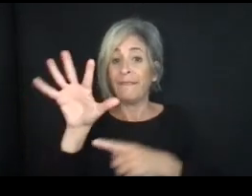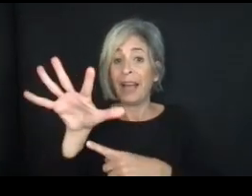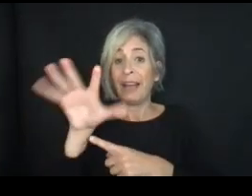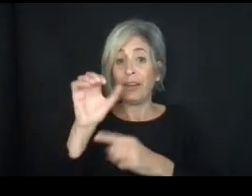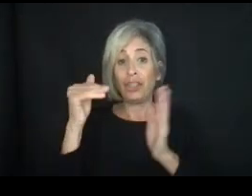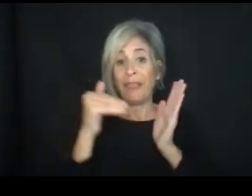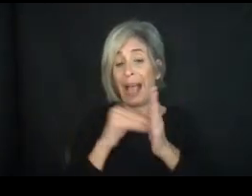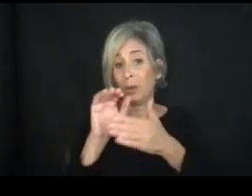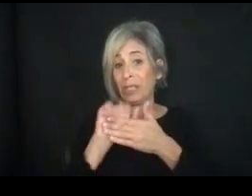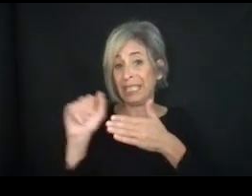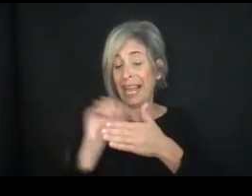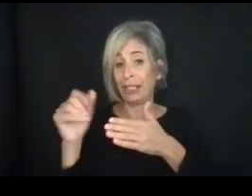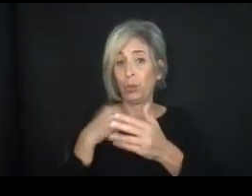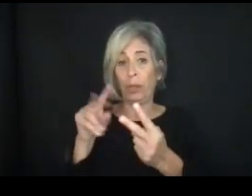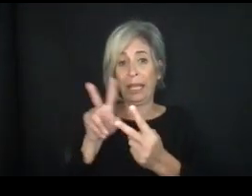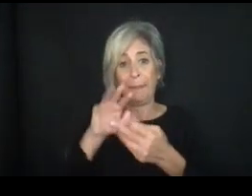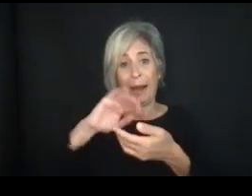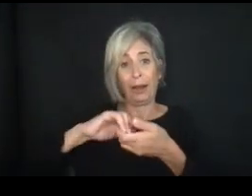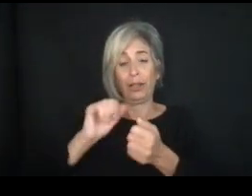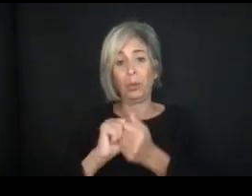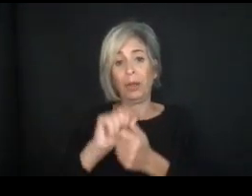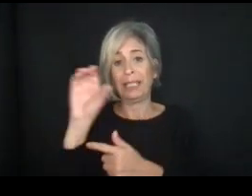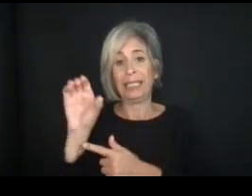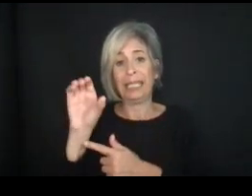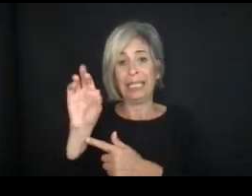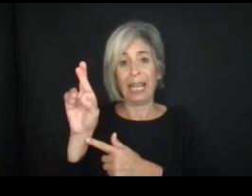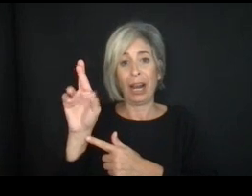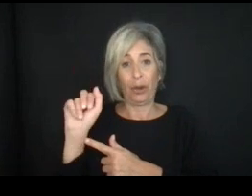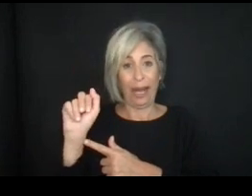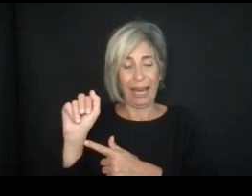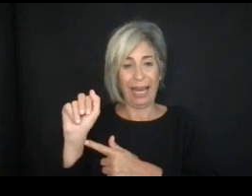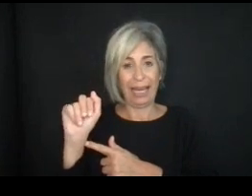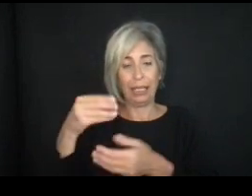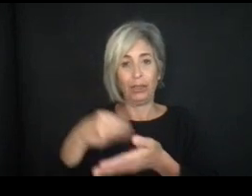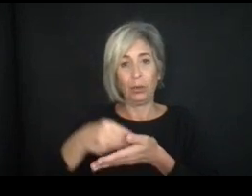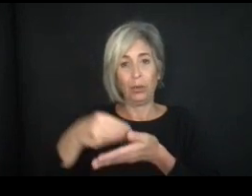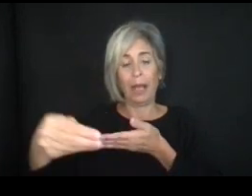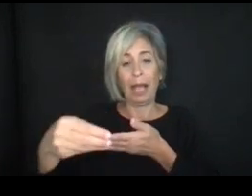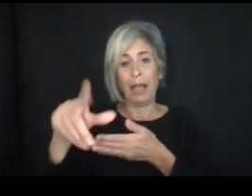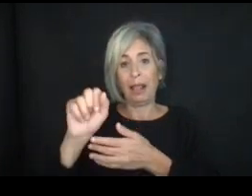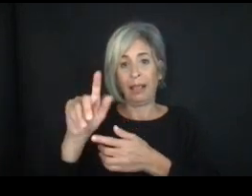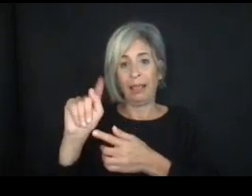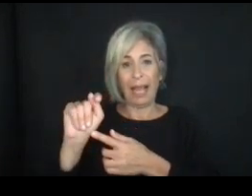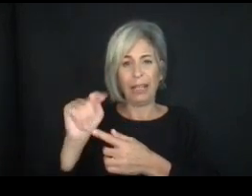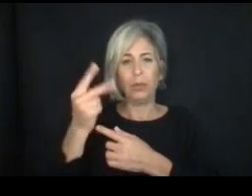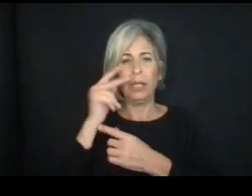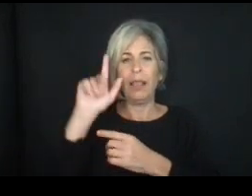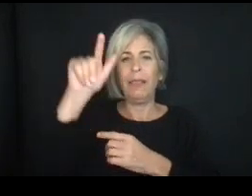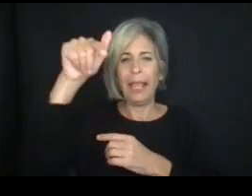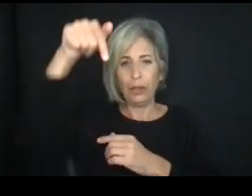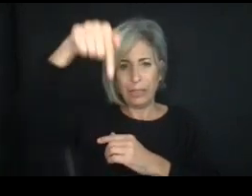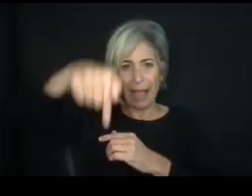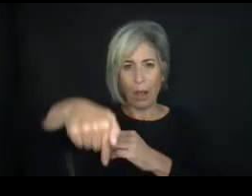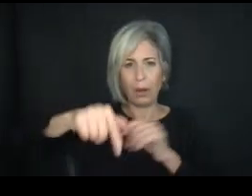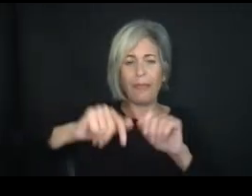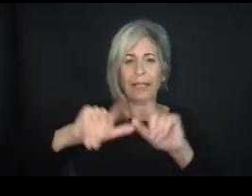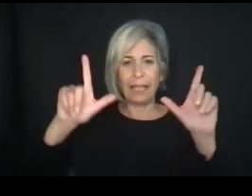$500,000 that we partnered with our CRA to purchase some lots. If you'll look later on down in the slide,